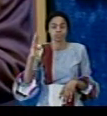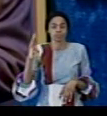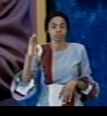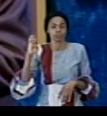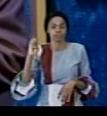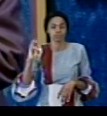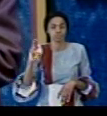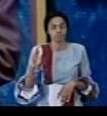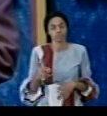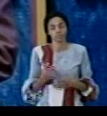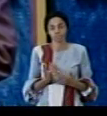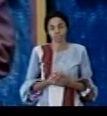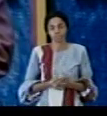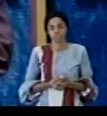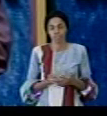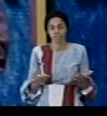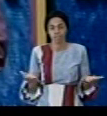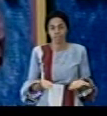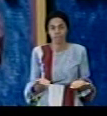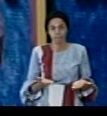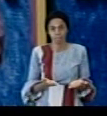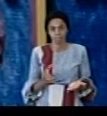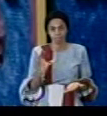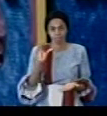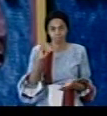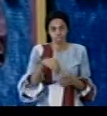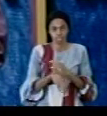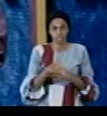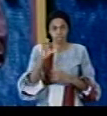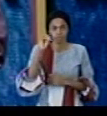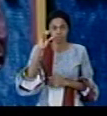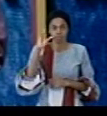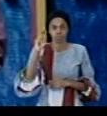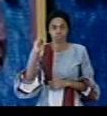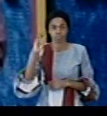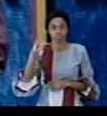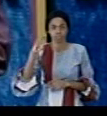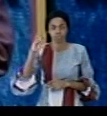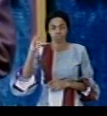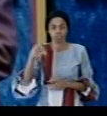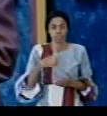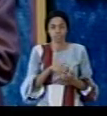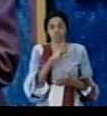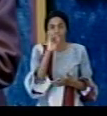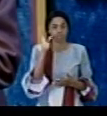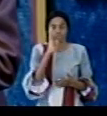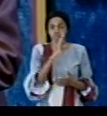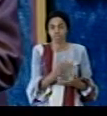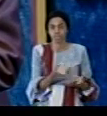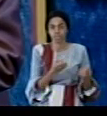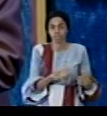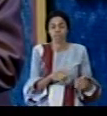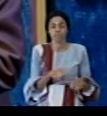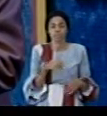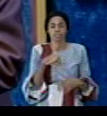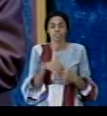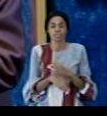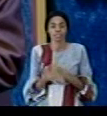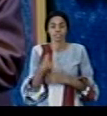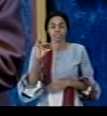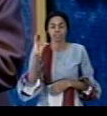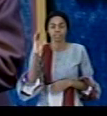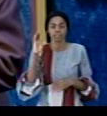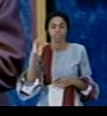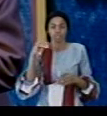at the Deeper Life headquarters, Itanla, Ondo, and in all the